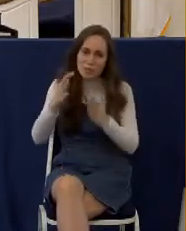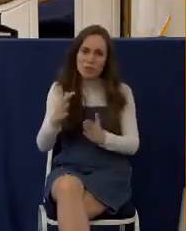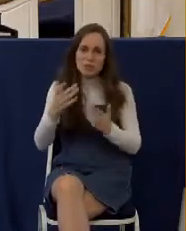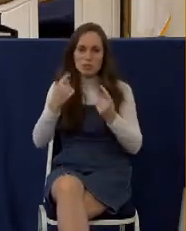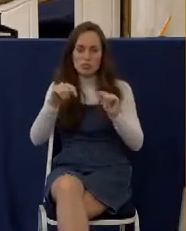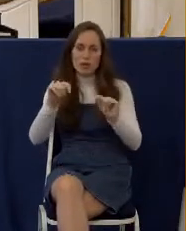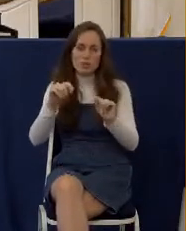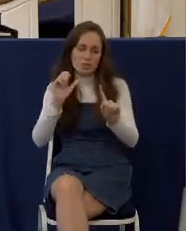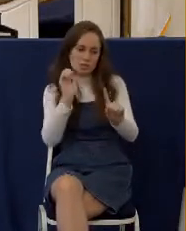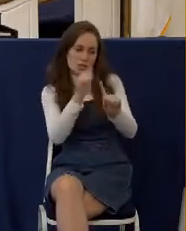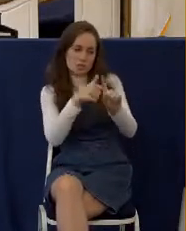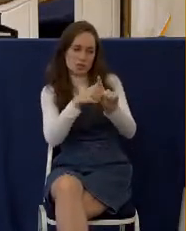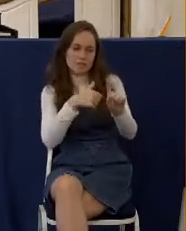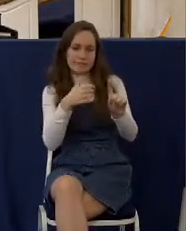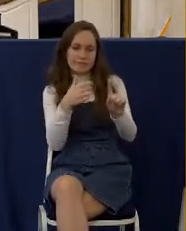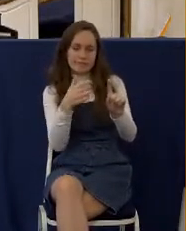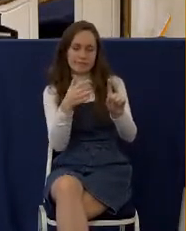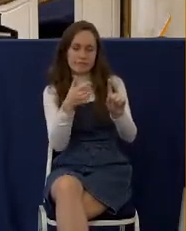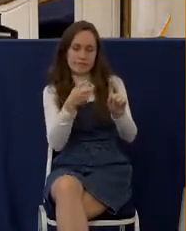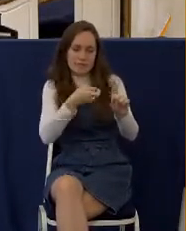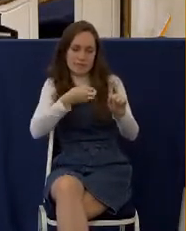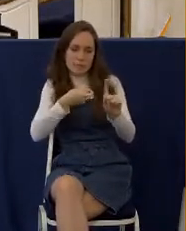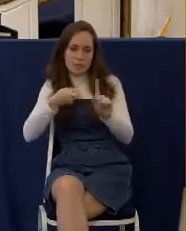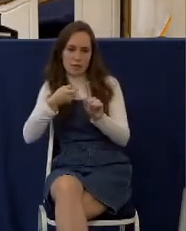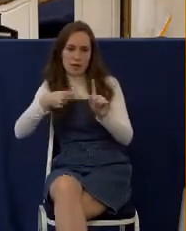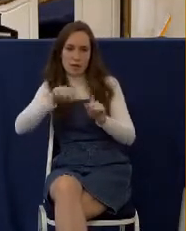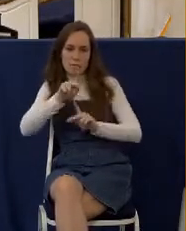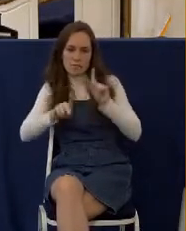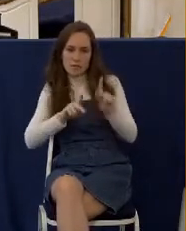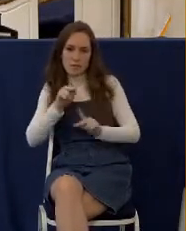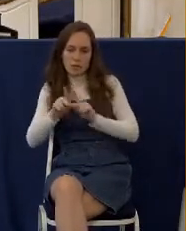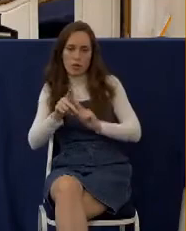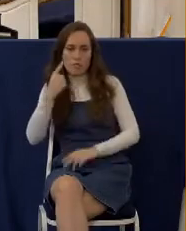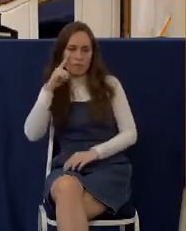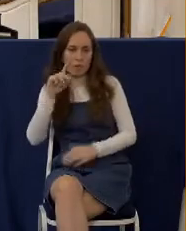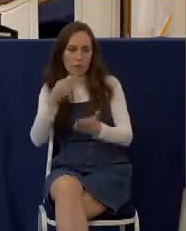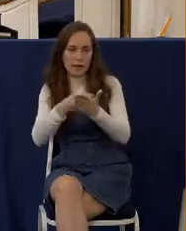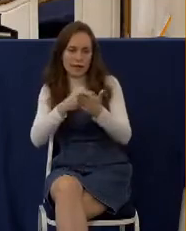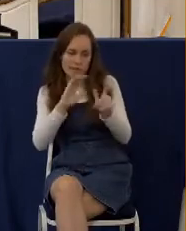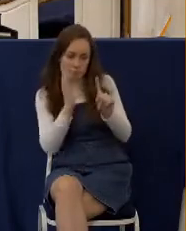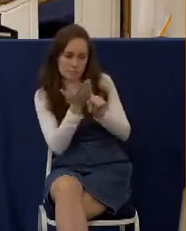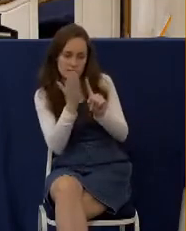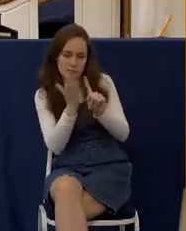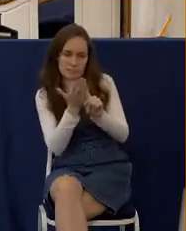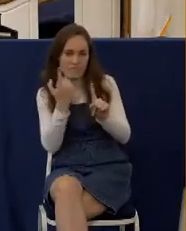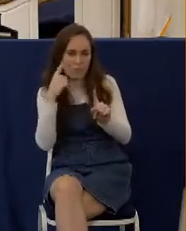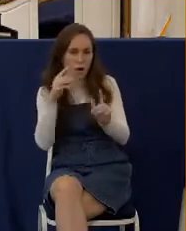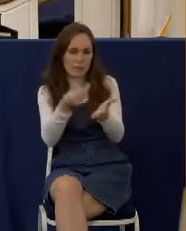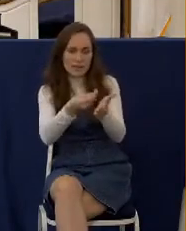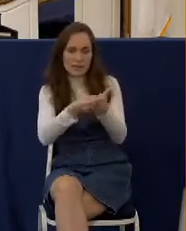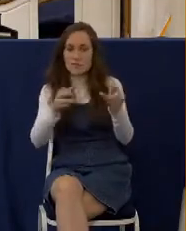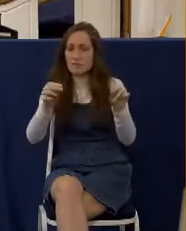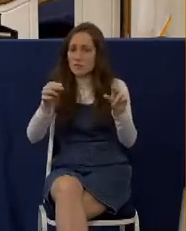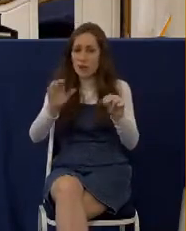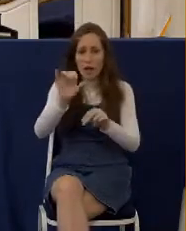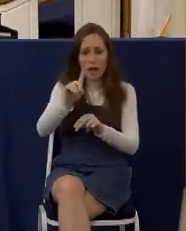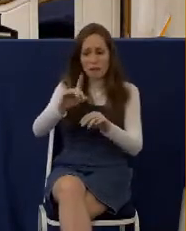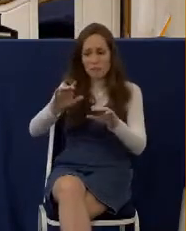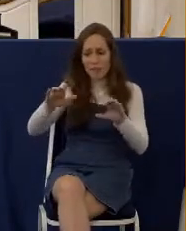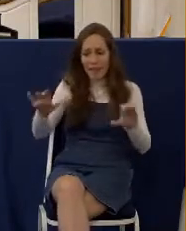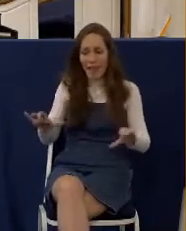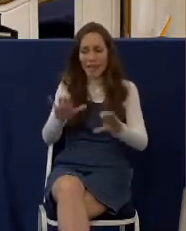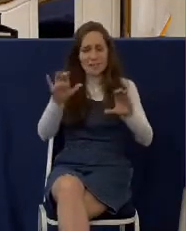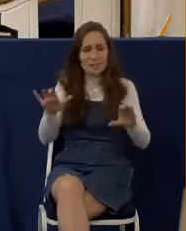people to try to get at their money and give their funds. No, beloved, no. It's an act of worship between you and